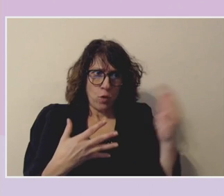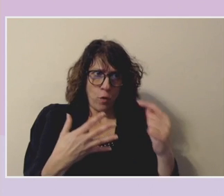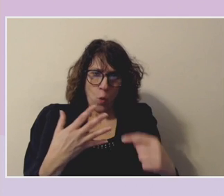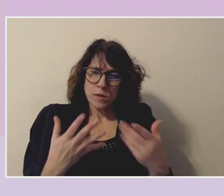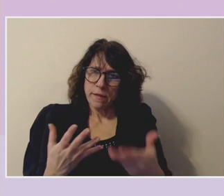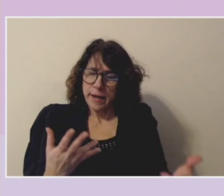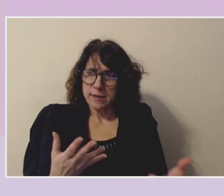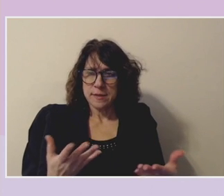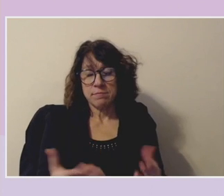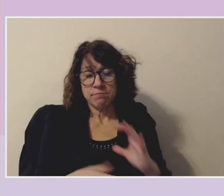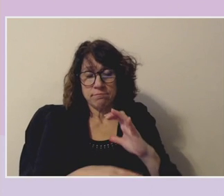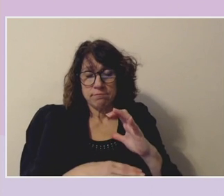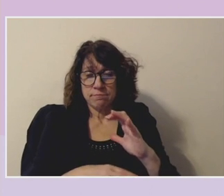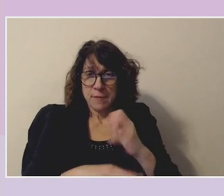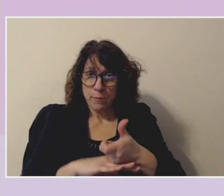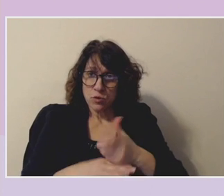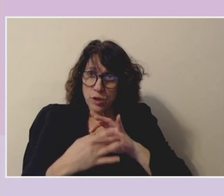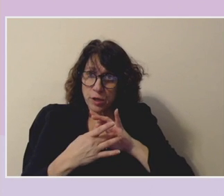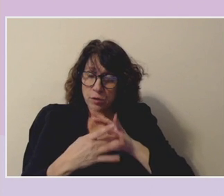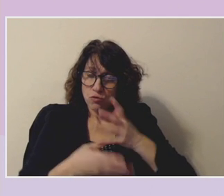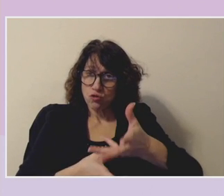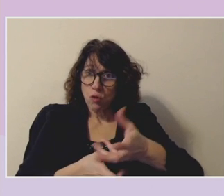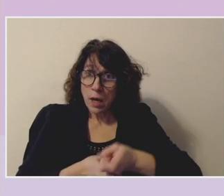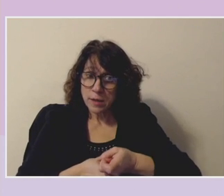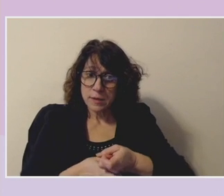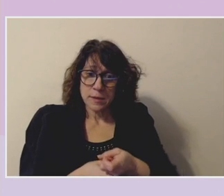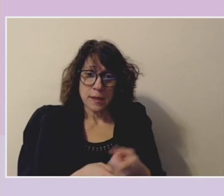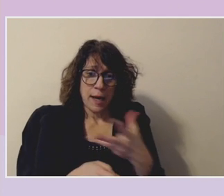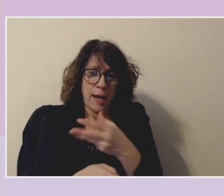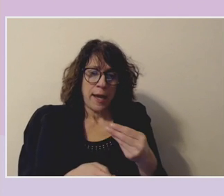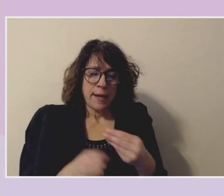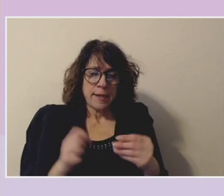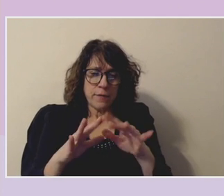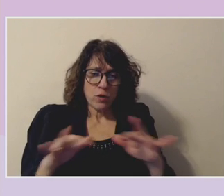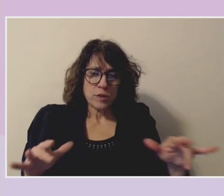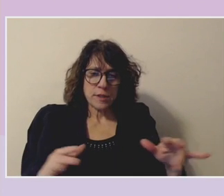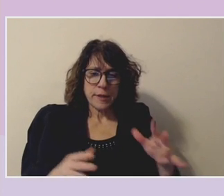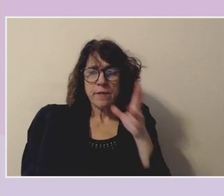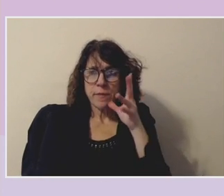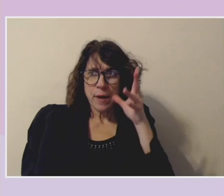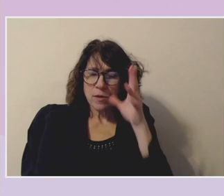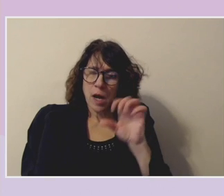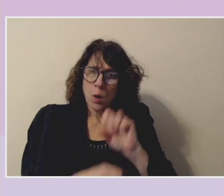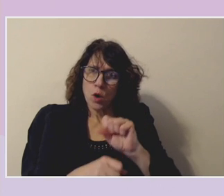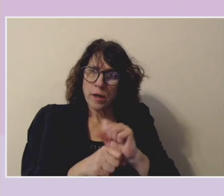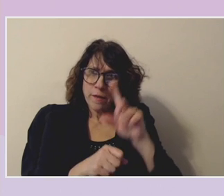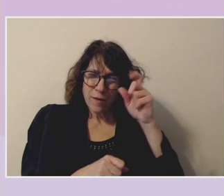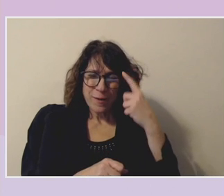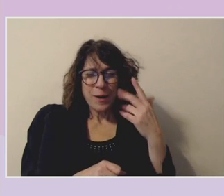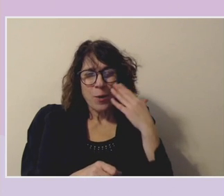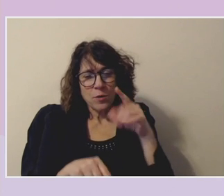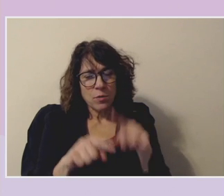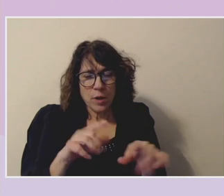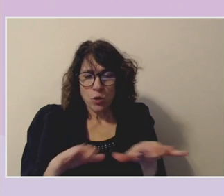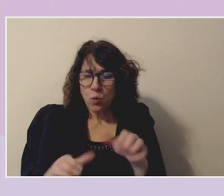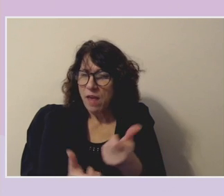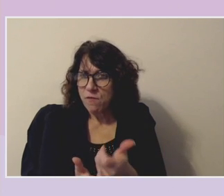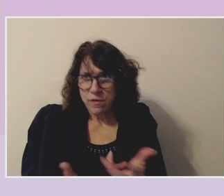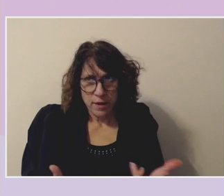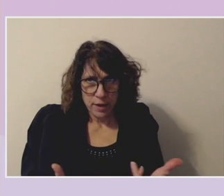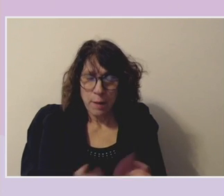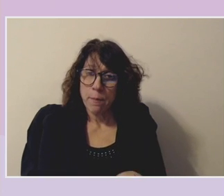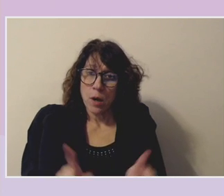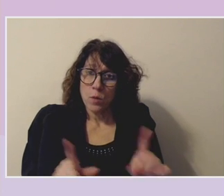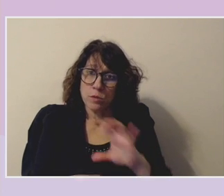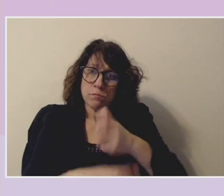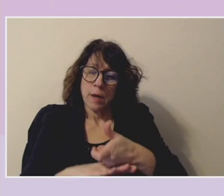that trust, honest engagement from diverse youth and parents. I have worked in government. I know you can't do everything tomorrow. But when you build trust